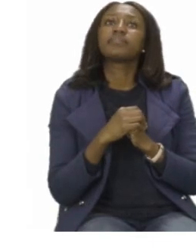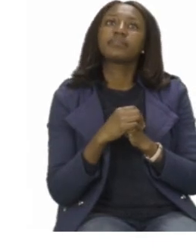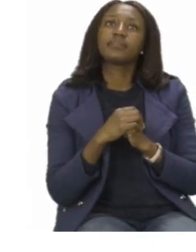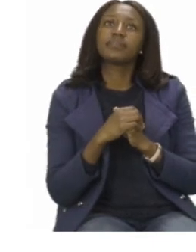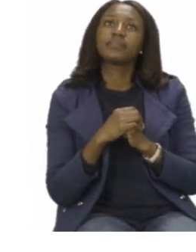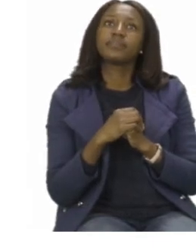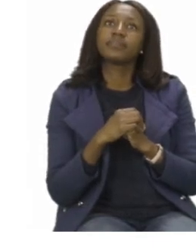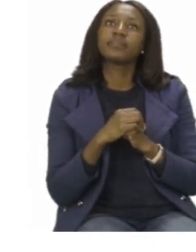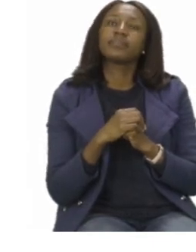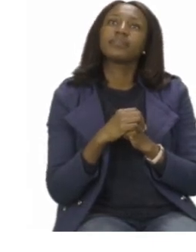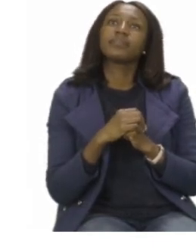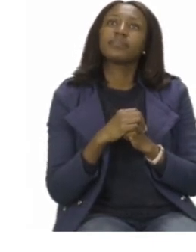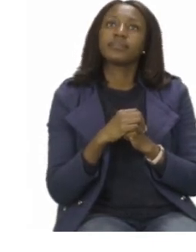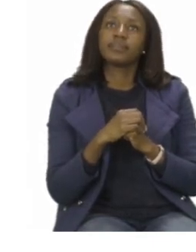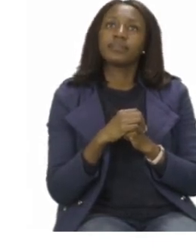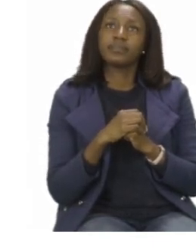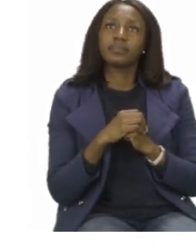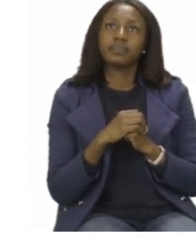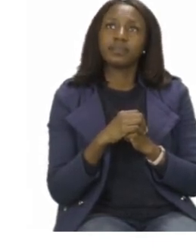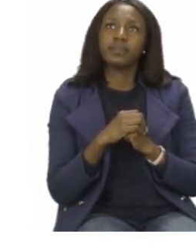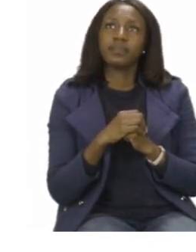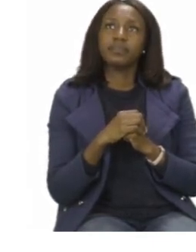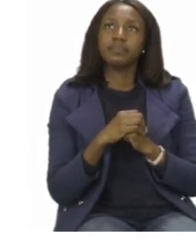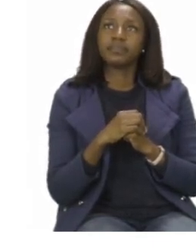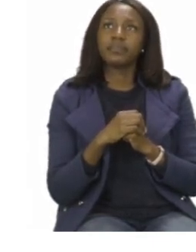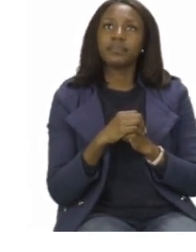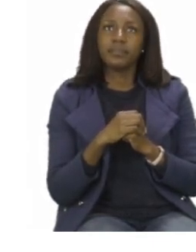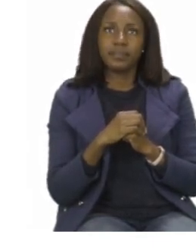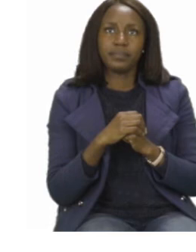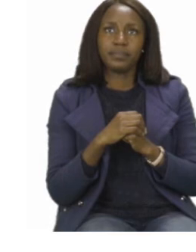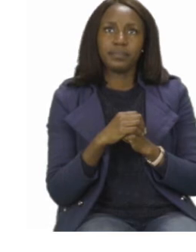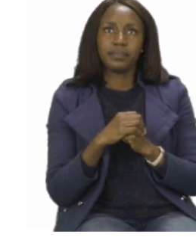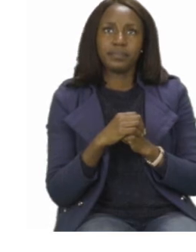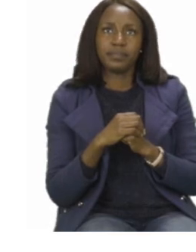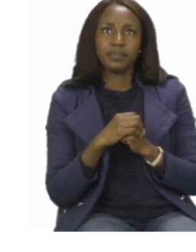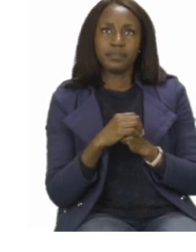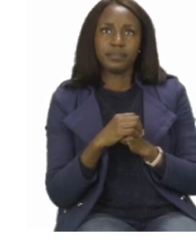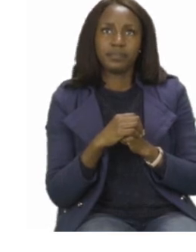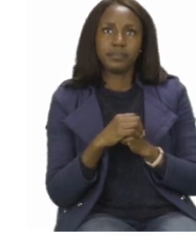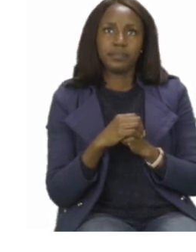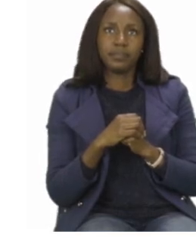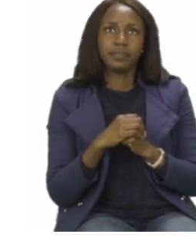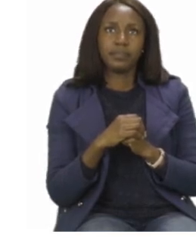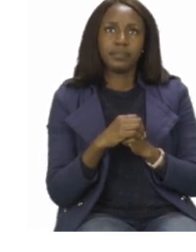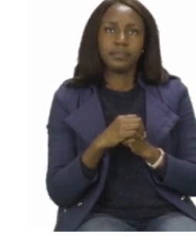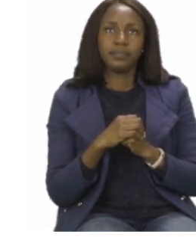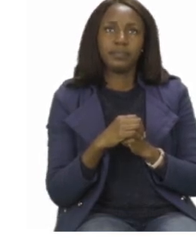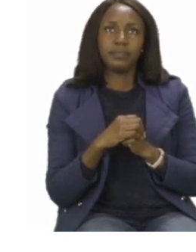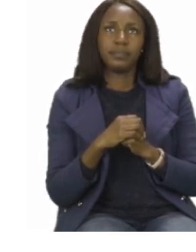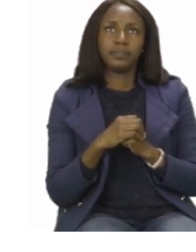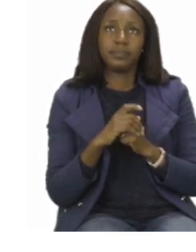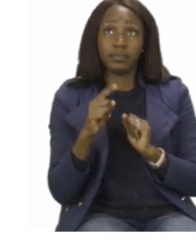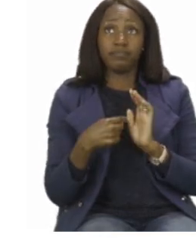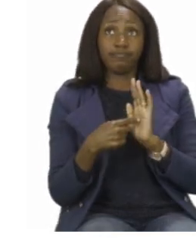So, you have to add up all the notes and all the coins in each block. I am going to